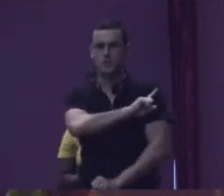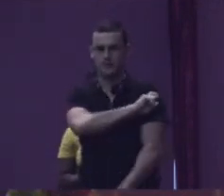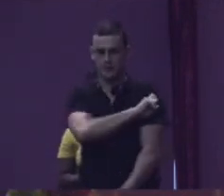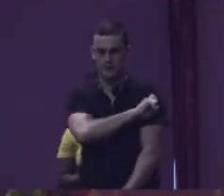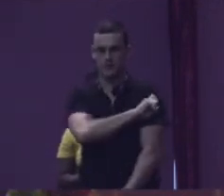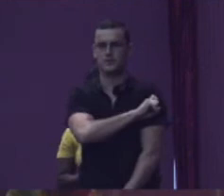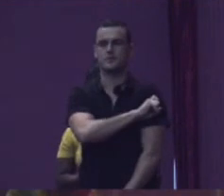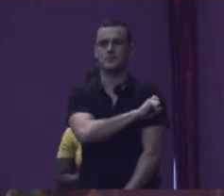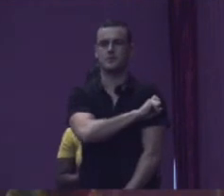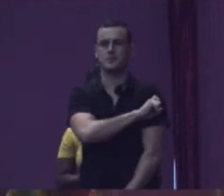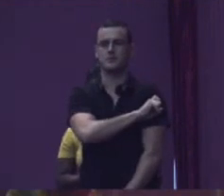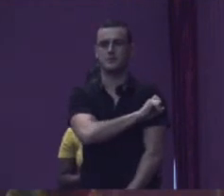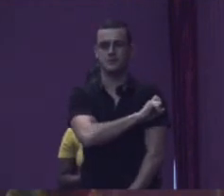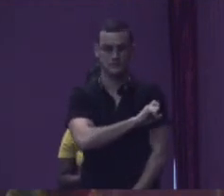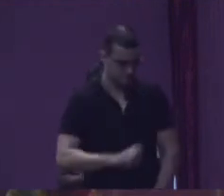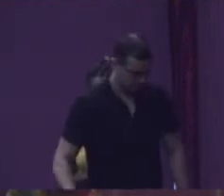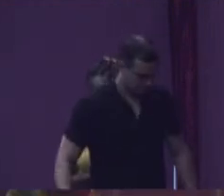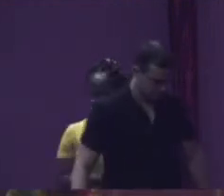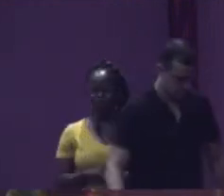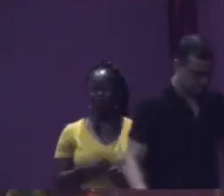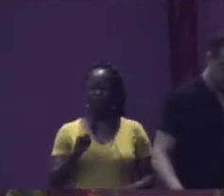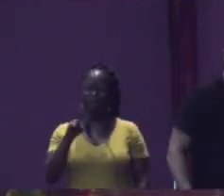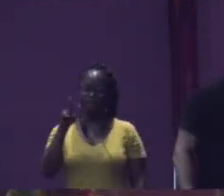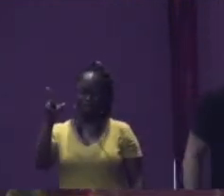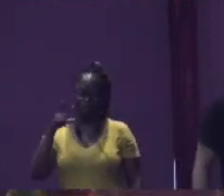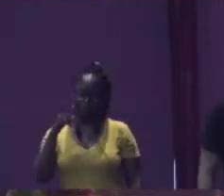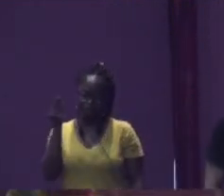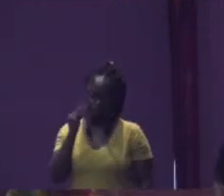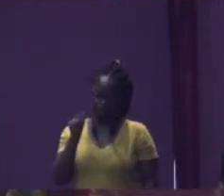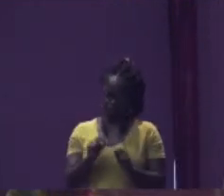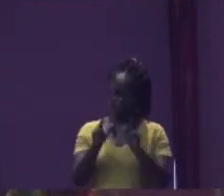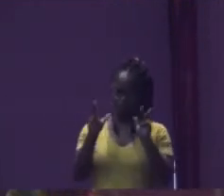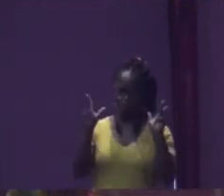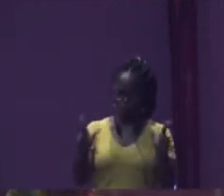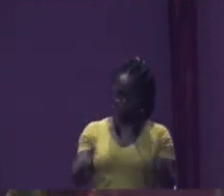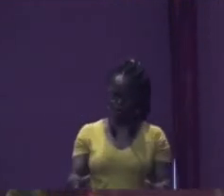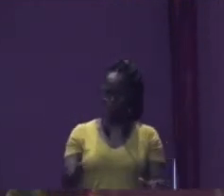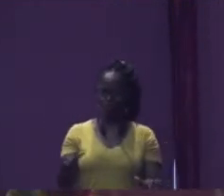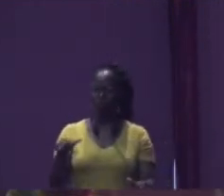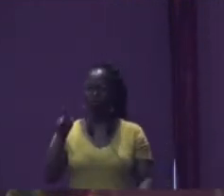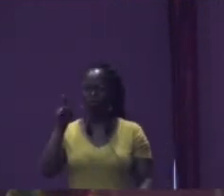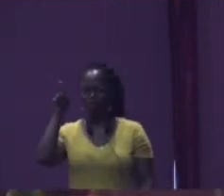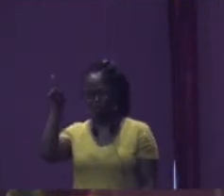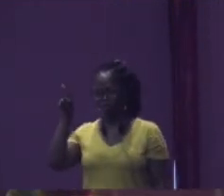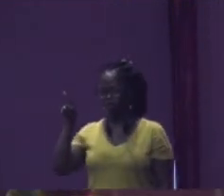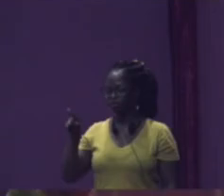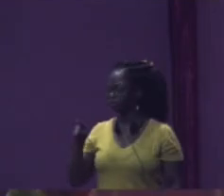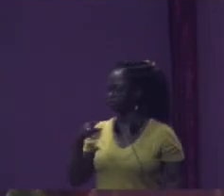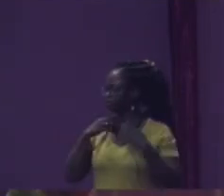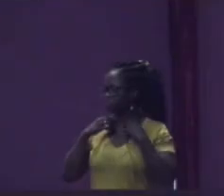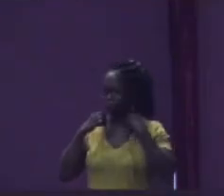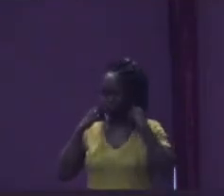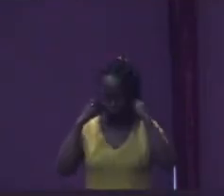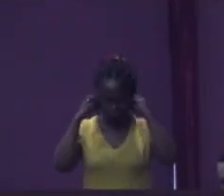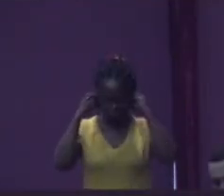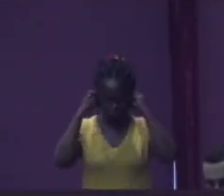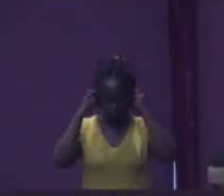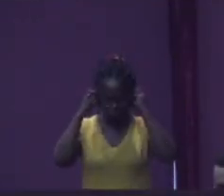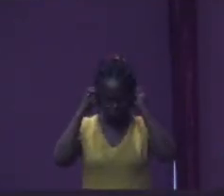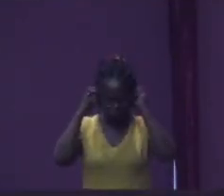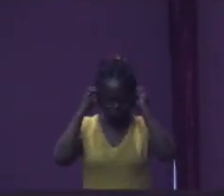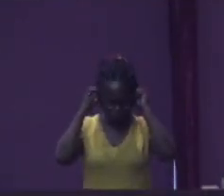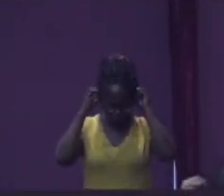parteiras, se elas tentam fazer isso também, partir do conhecimento local. Thank you. That's